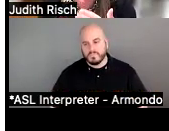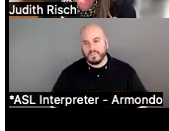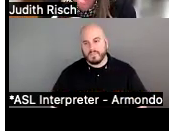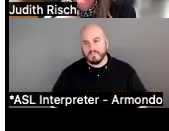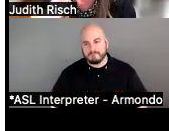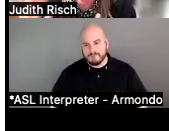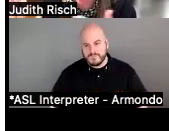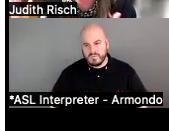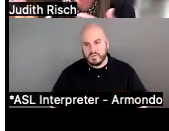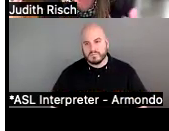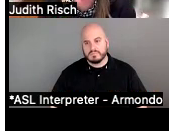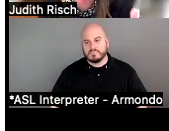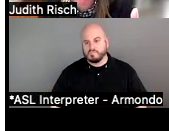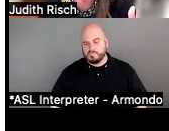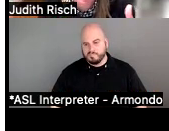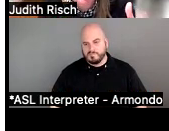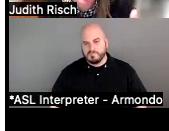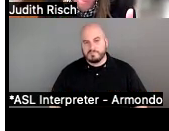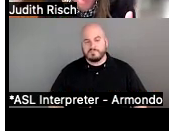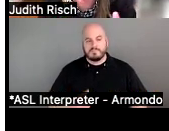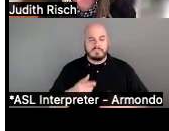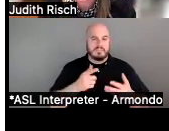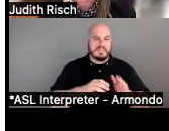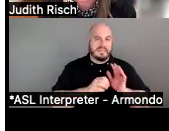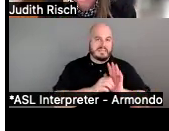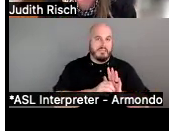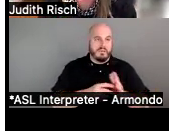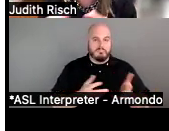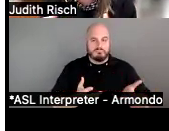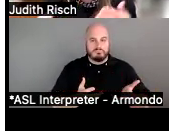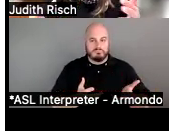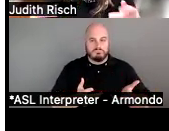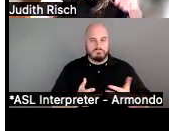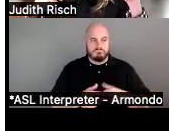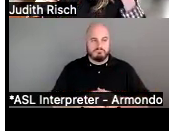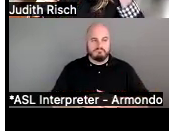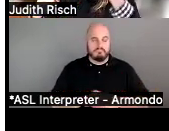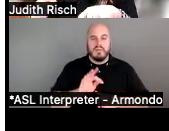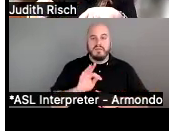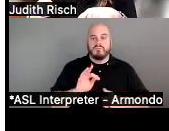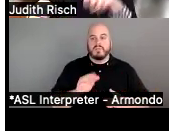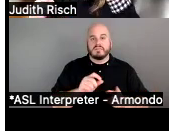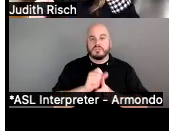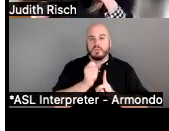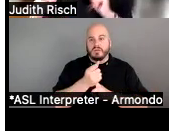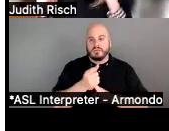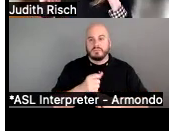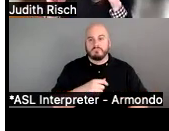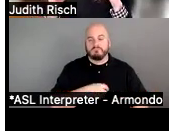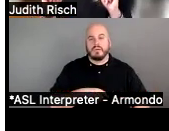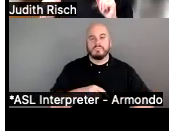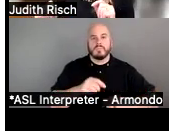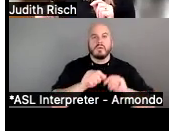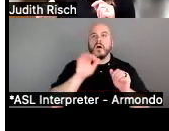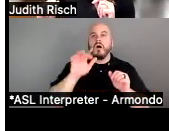So it is that the conforming, that's the example. So really, if you have that where you hit, accessible version